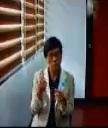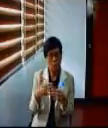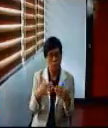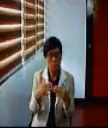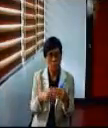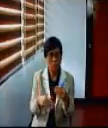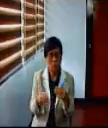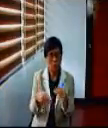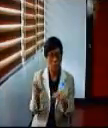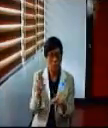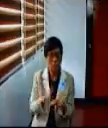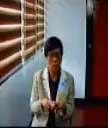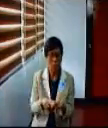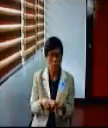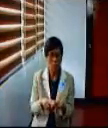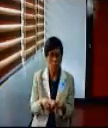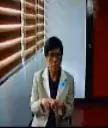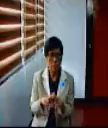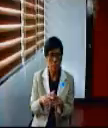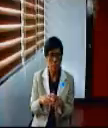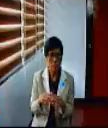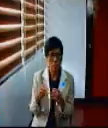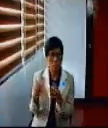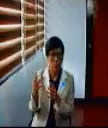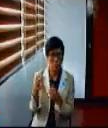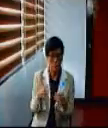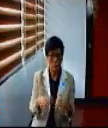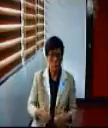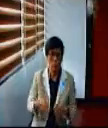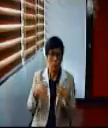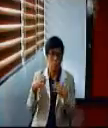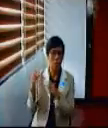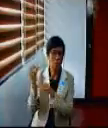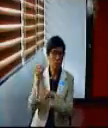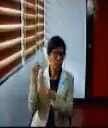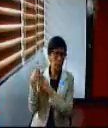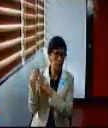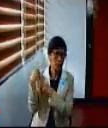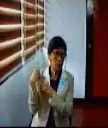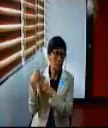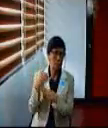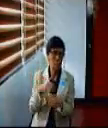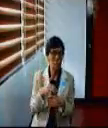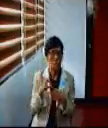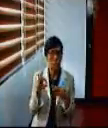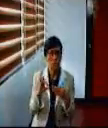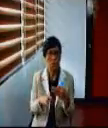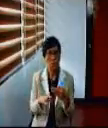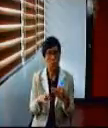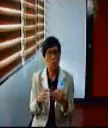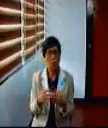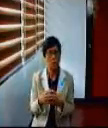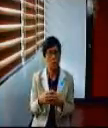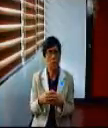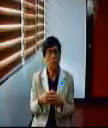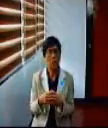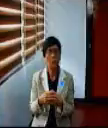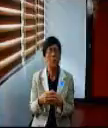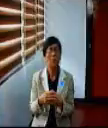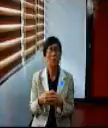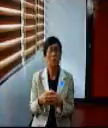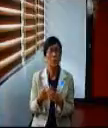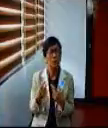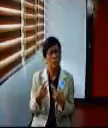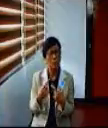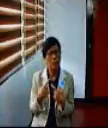implications of existing obligations that are all brought together into a coherent system. But of course, we also take